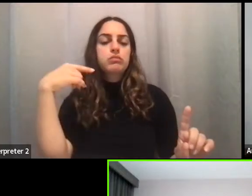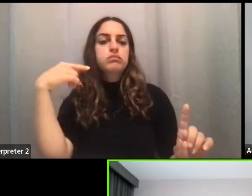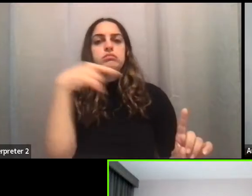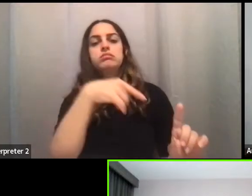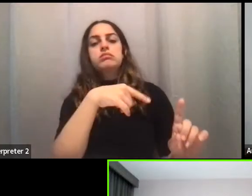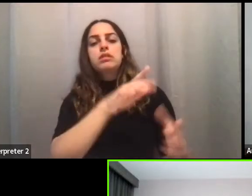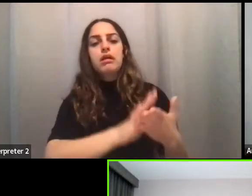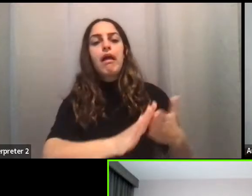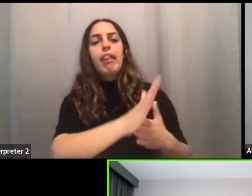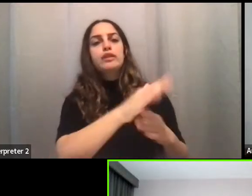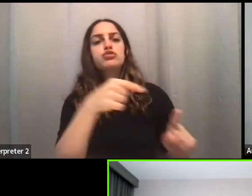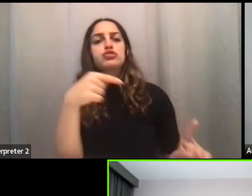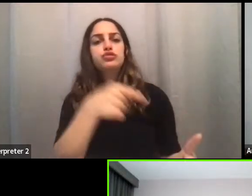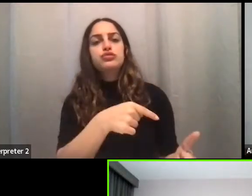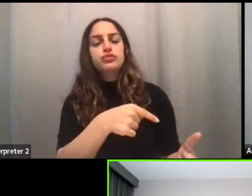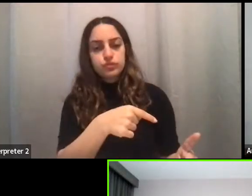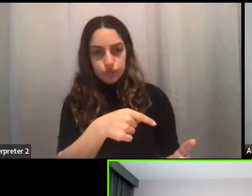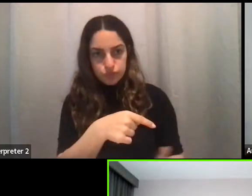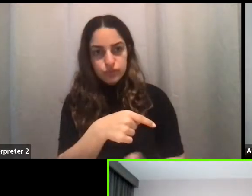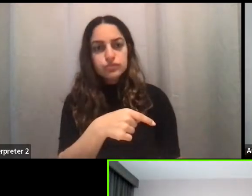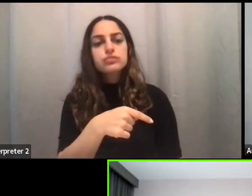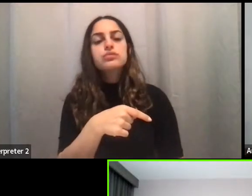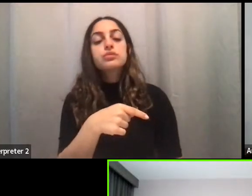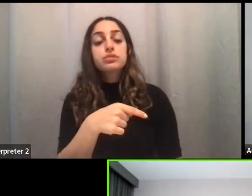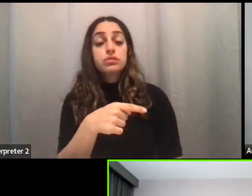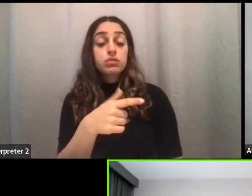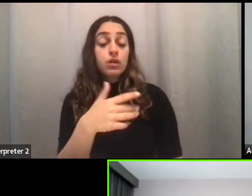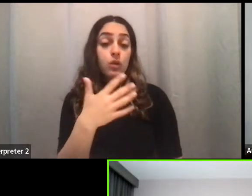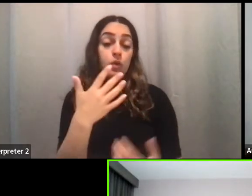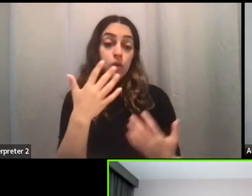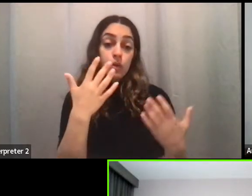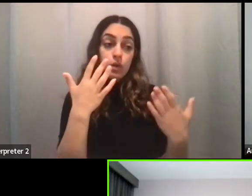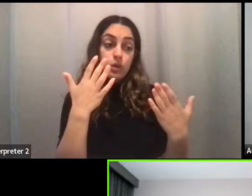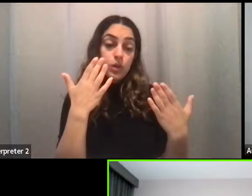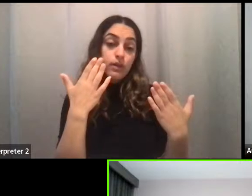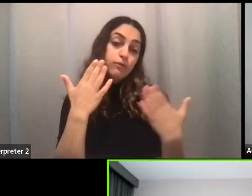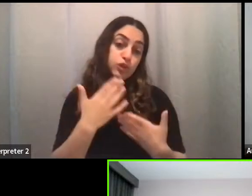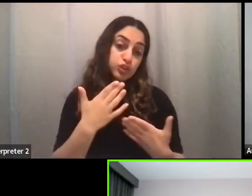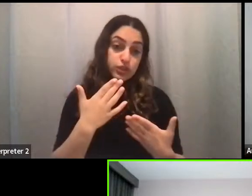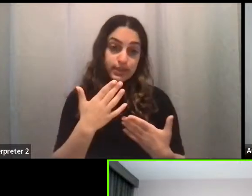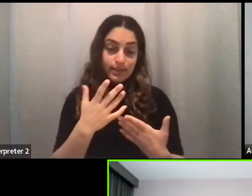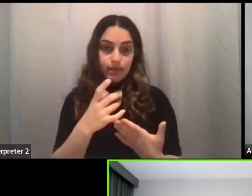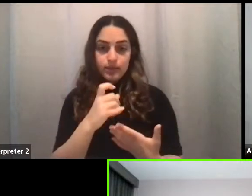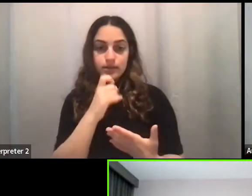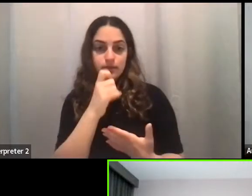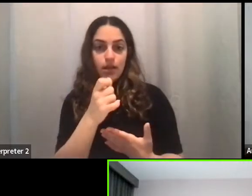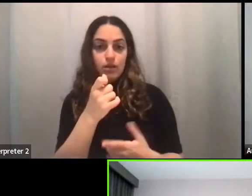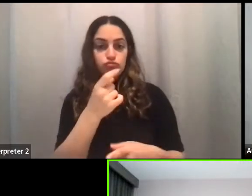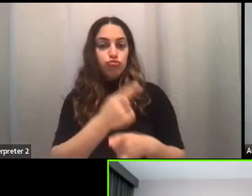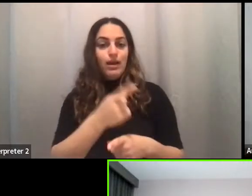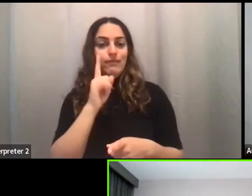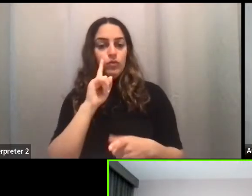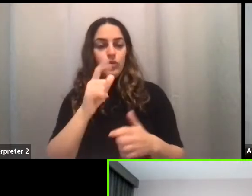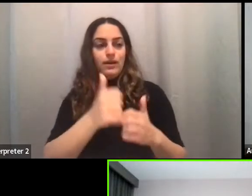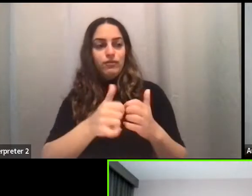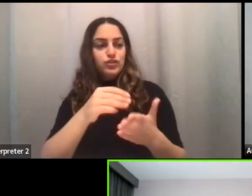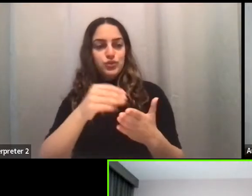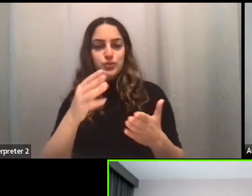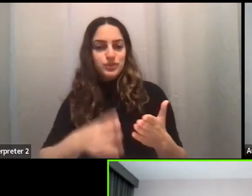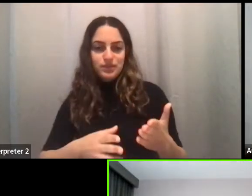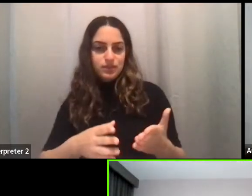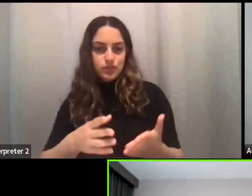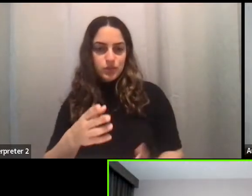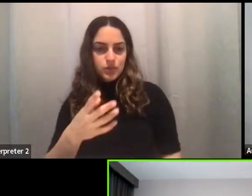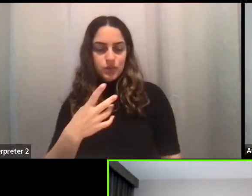college tract education and unfortunately uh that's not the right path for every student as we see uh